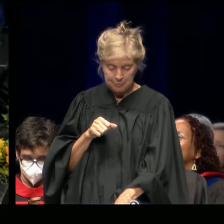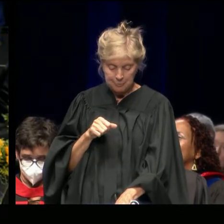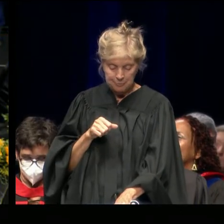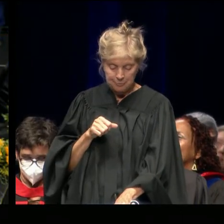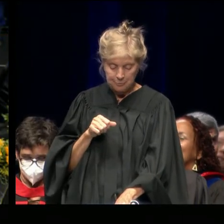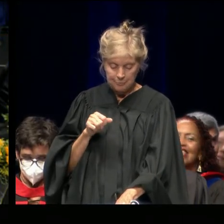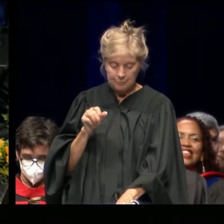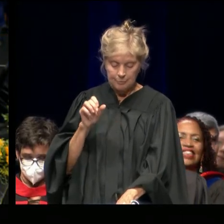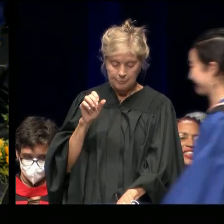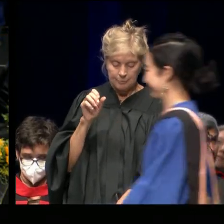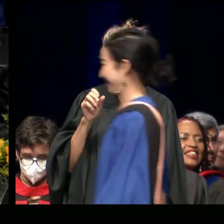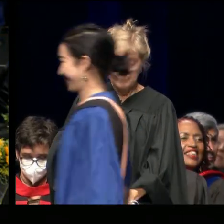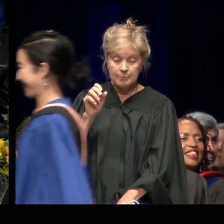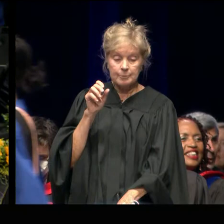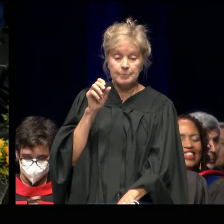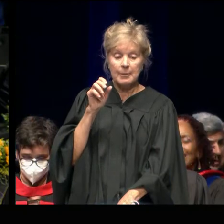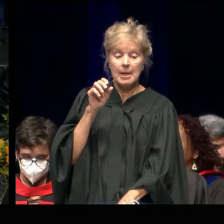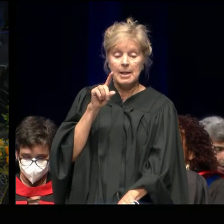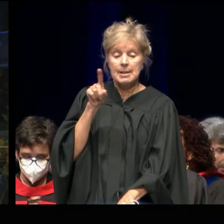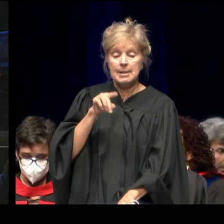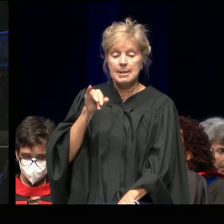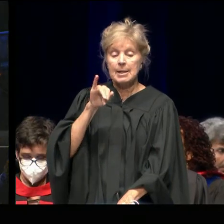Zilin Lee with distinction.